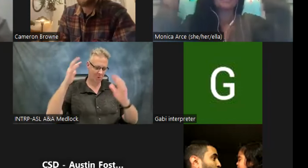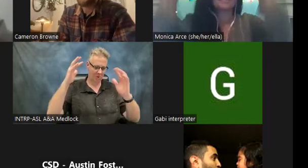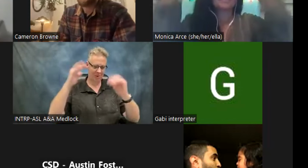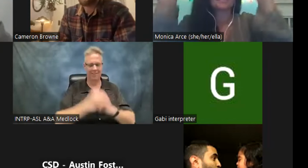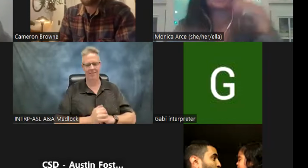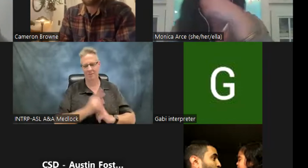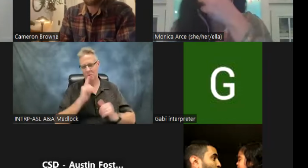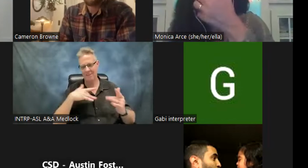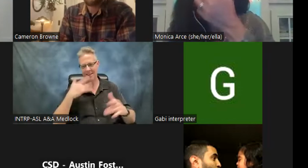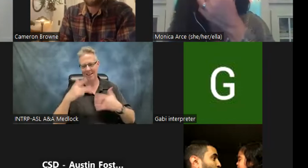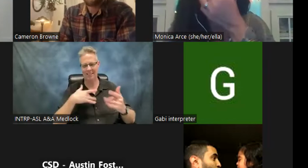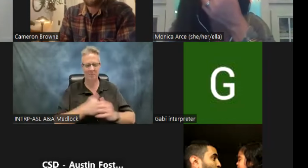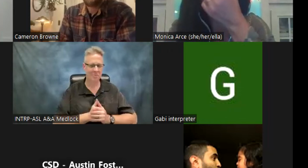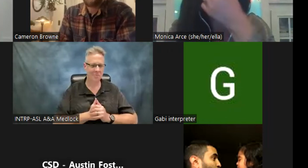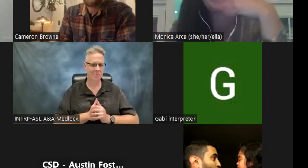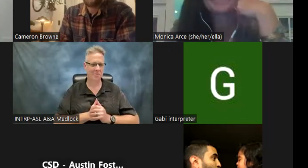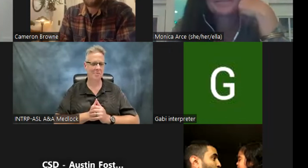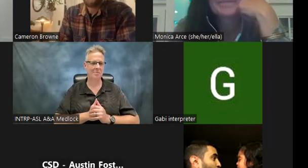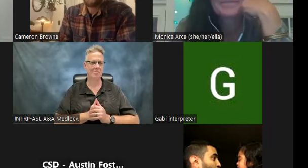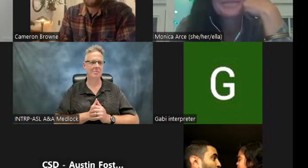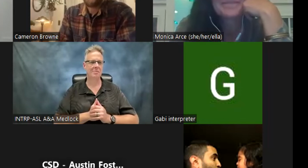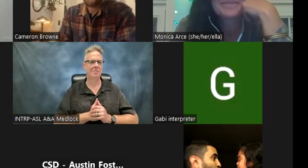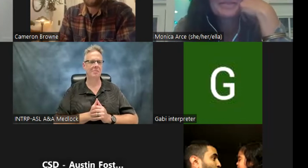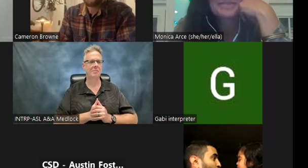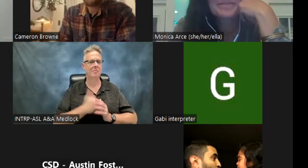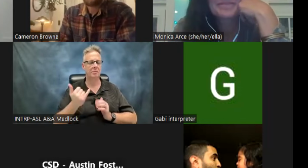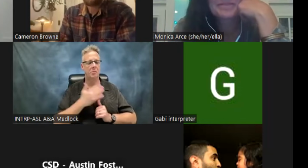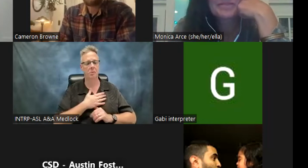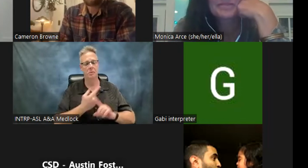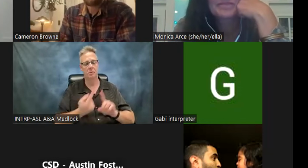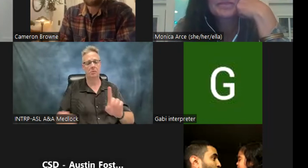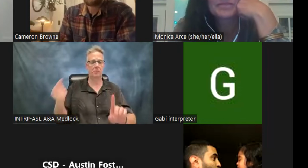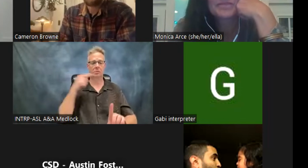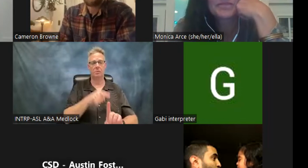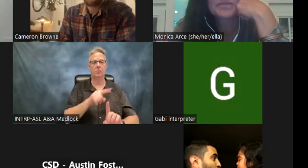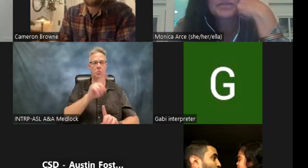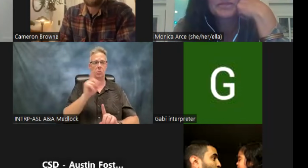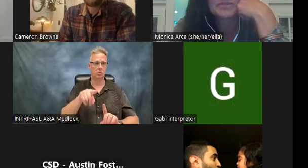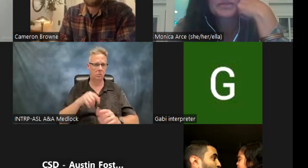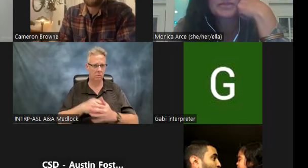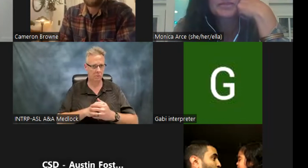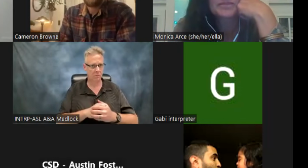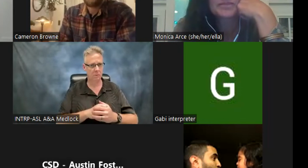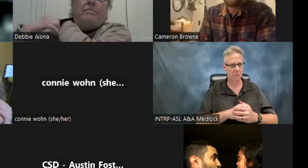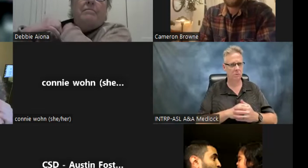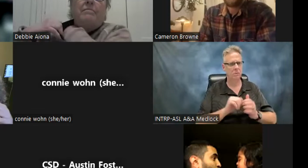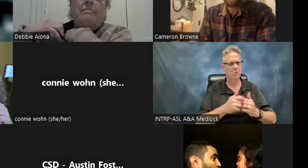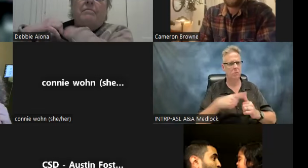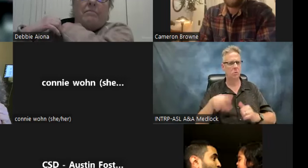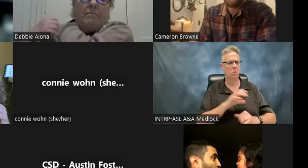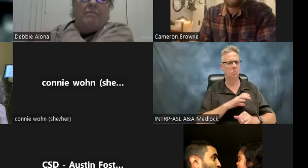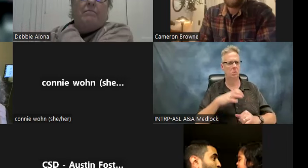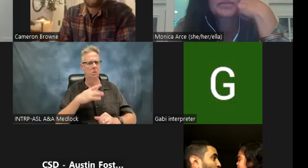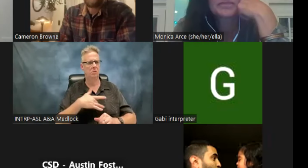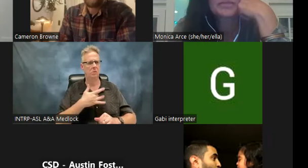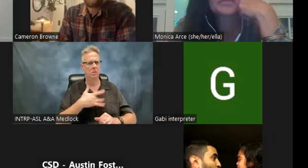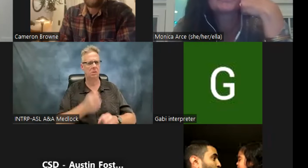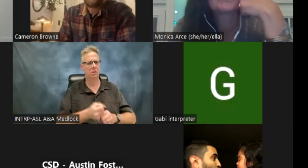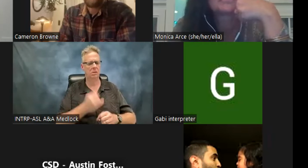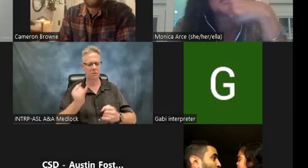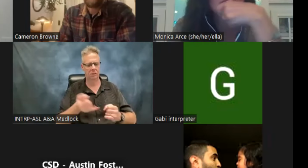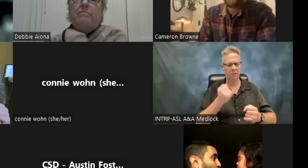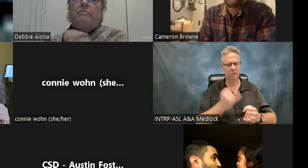exciting. So I'm going to go back to my question that I asked before, which is, how does the commission feel about taking this last